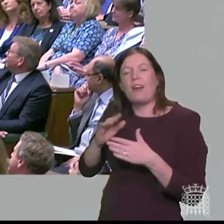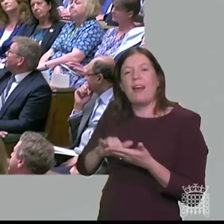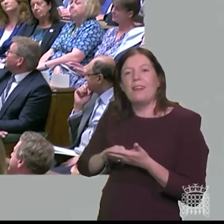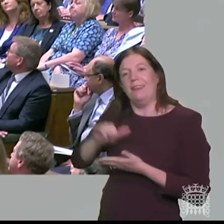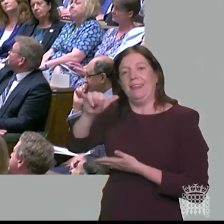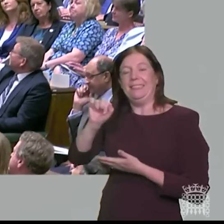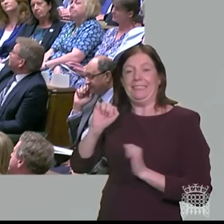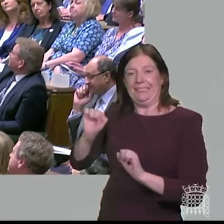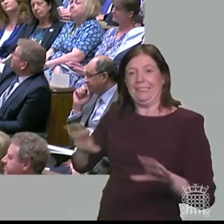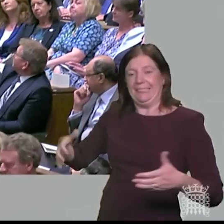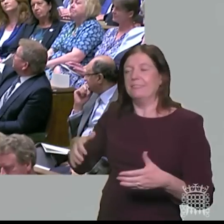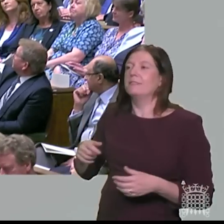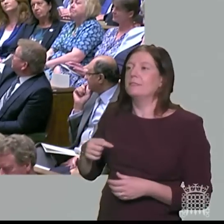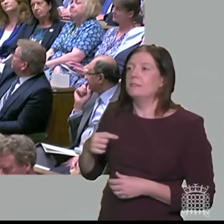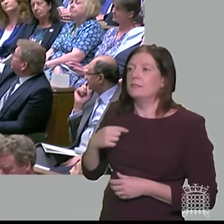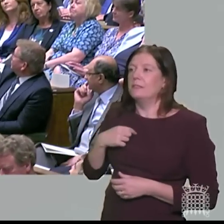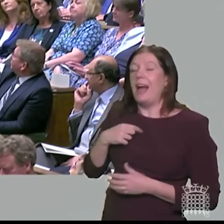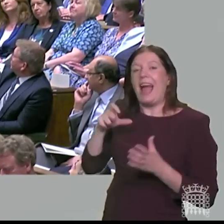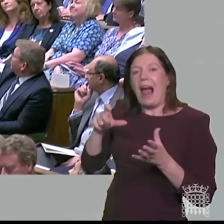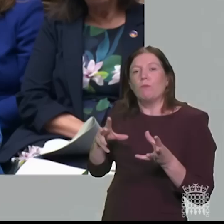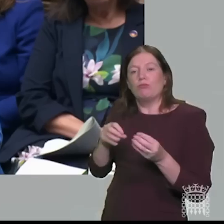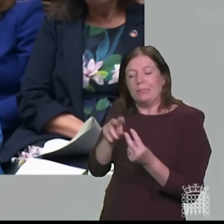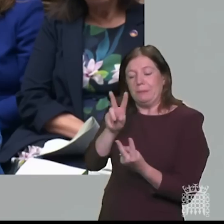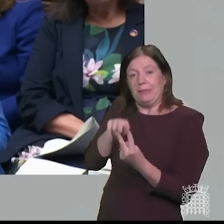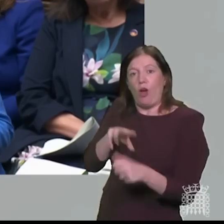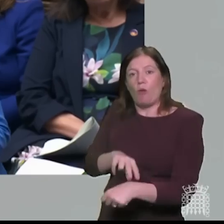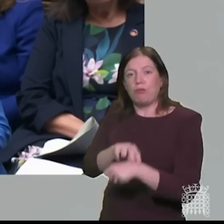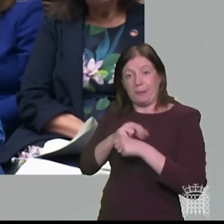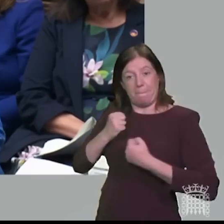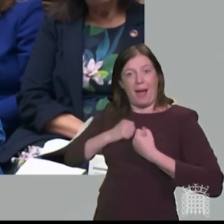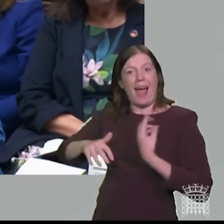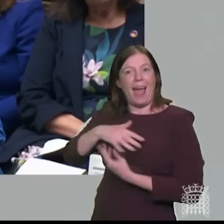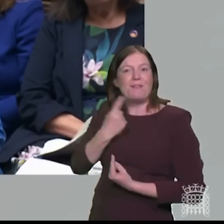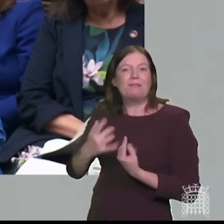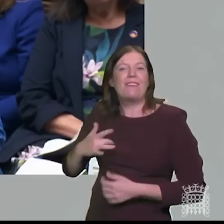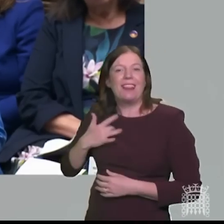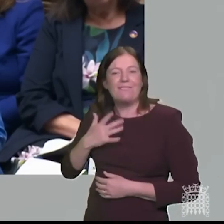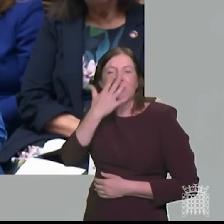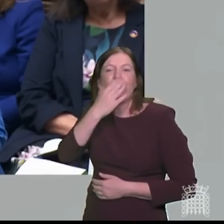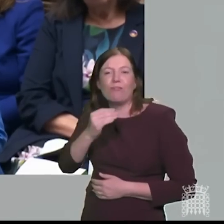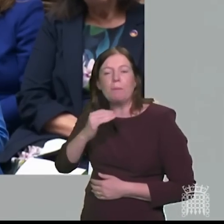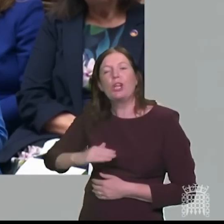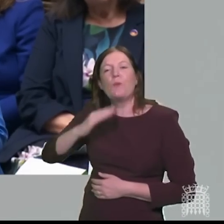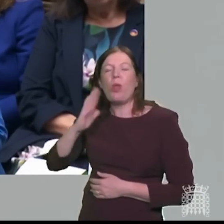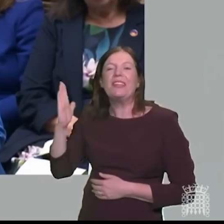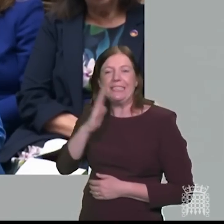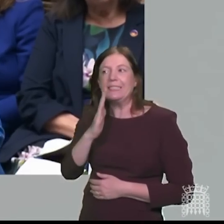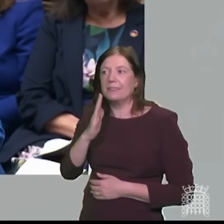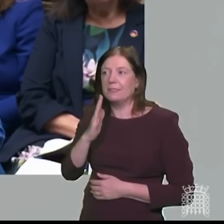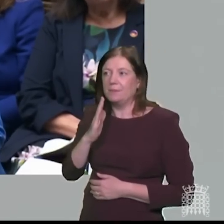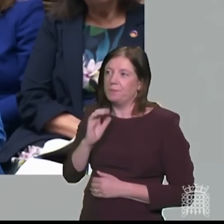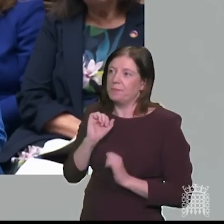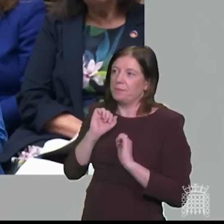And I'm very much looking forward to meeting Callum and Brittany, who are both apprentices in my constituency of Wolverhampton North East at